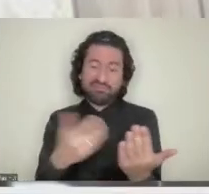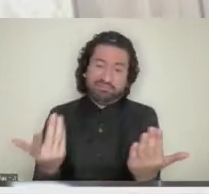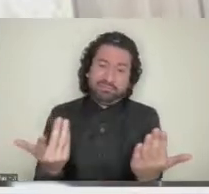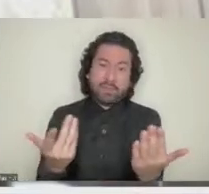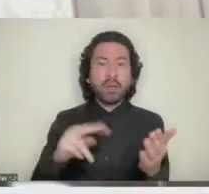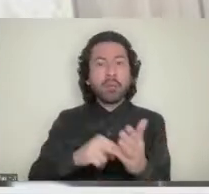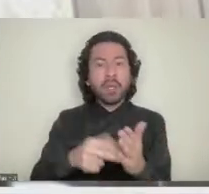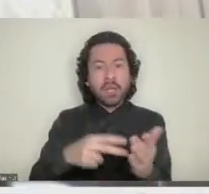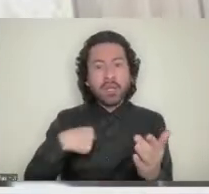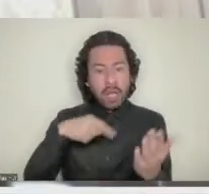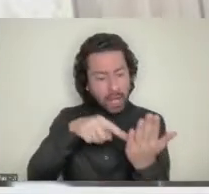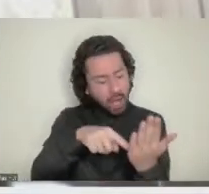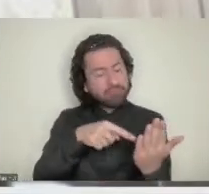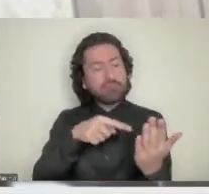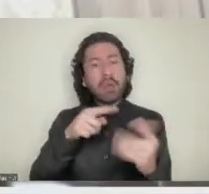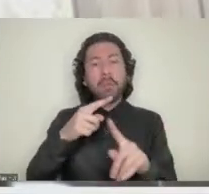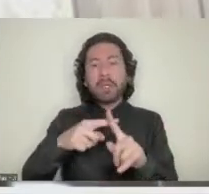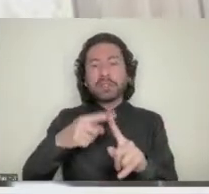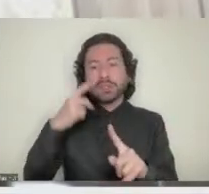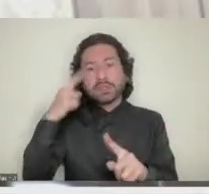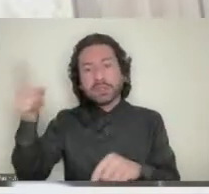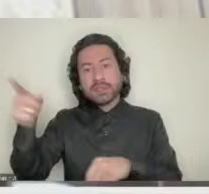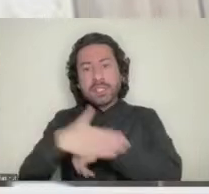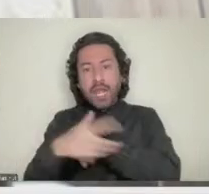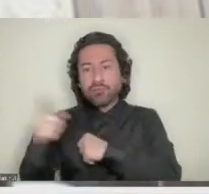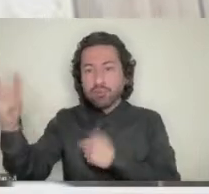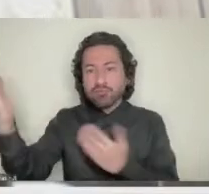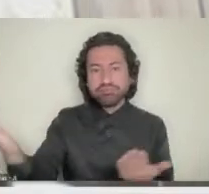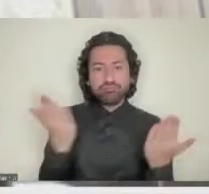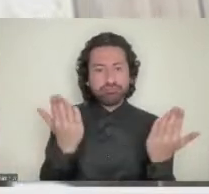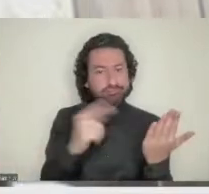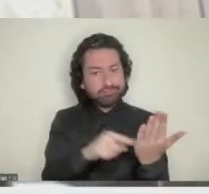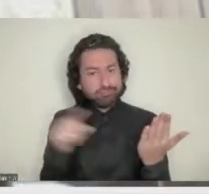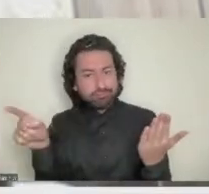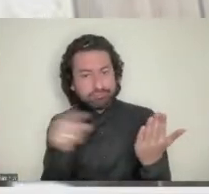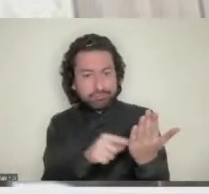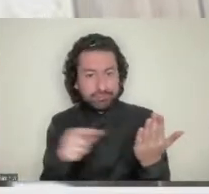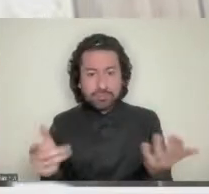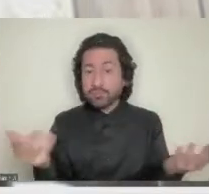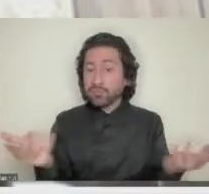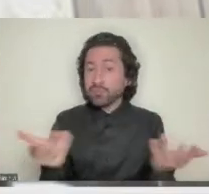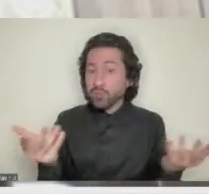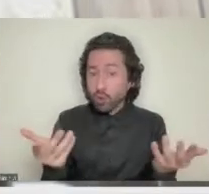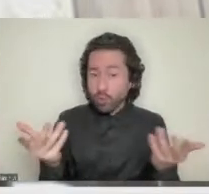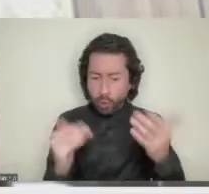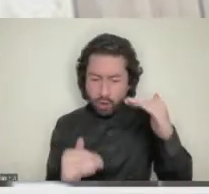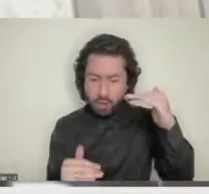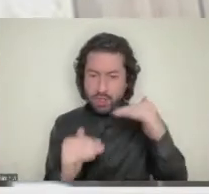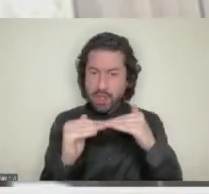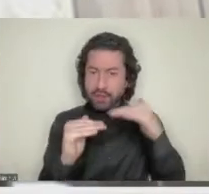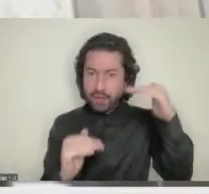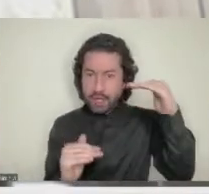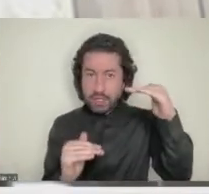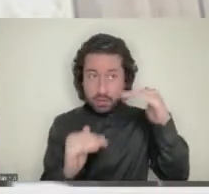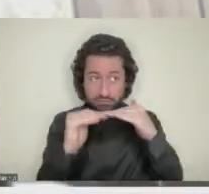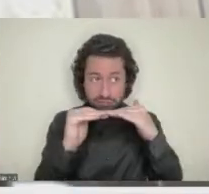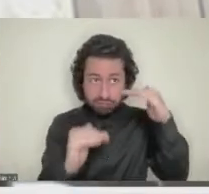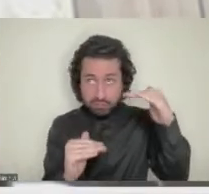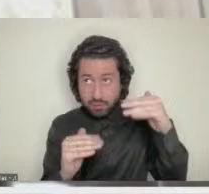nothing. They are simply numbers that can be compared in time. But the comparative analysis of how